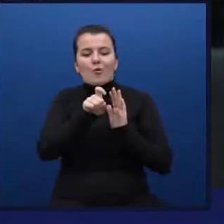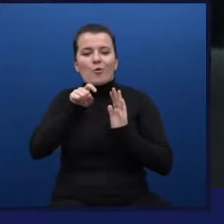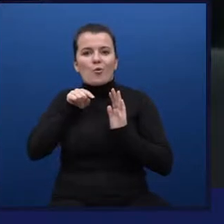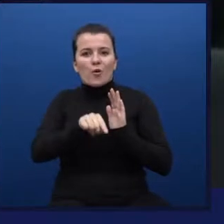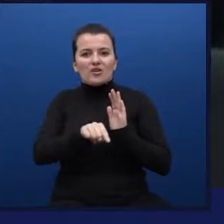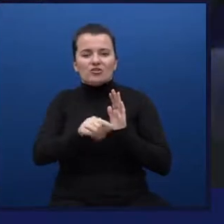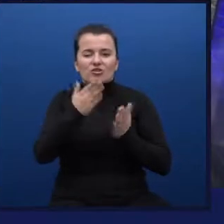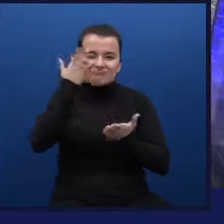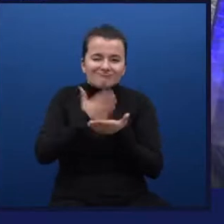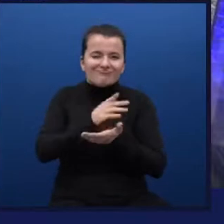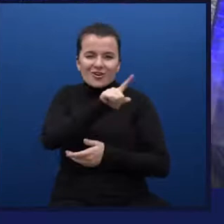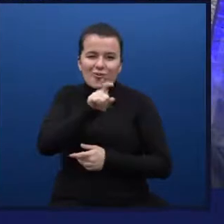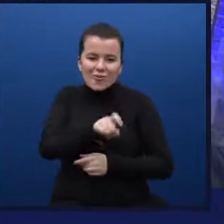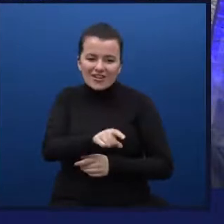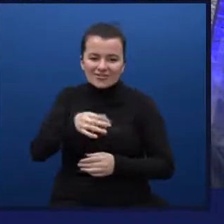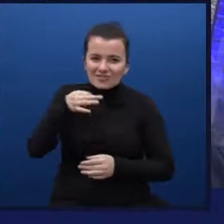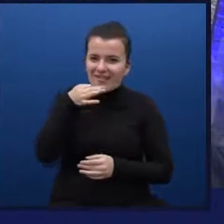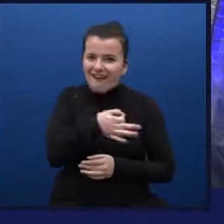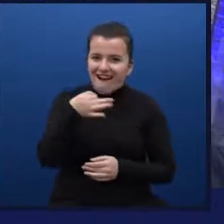Yep, that's, I agree.